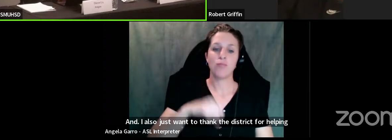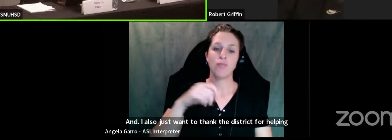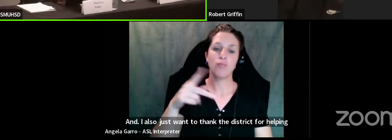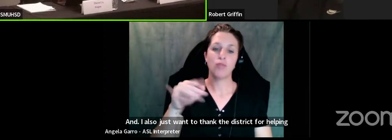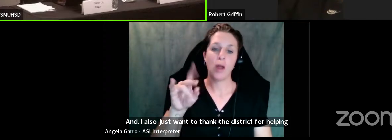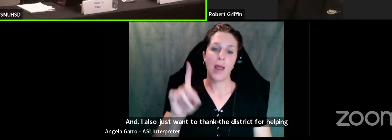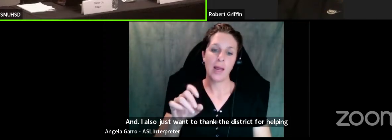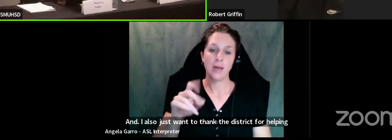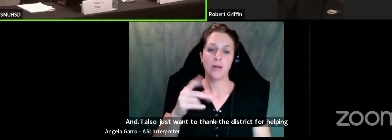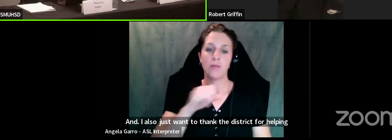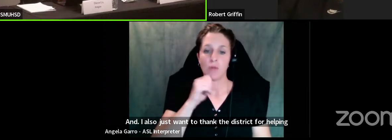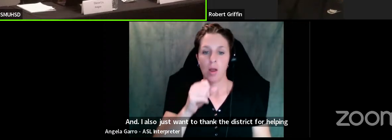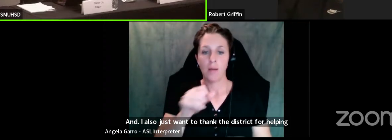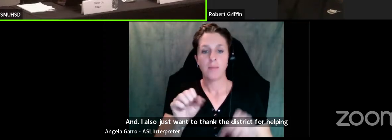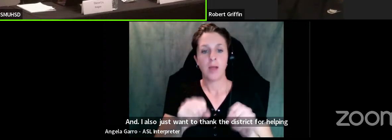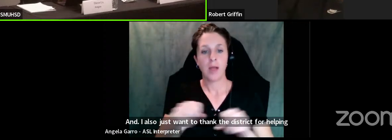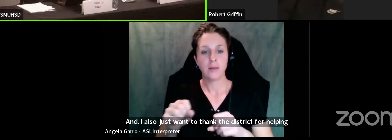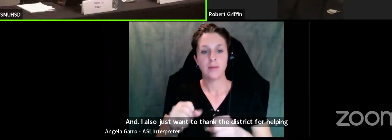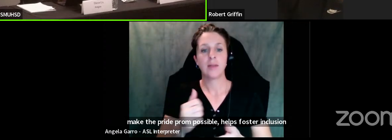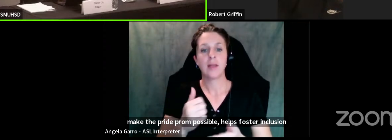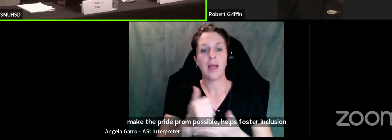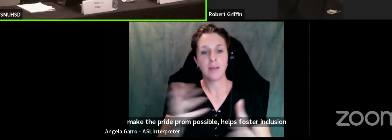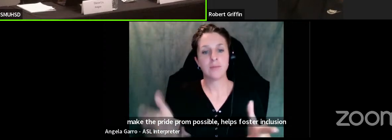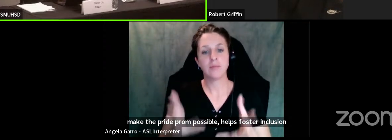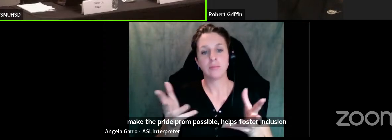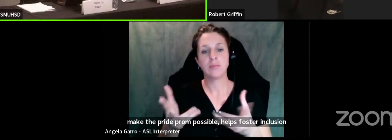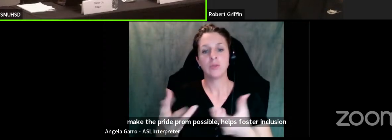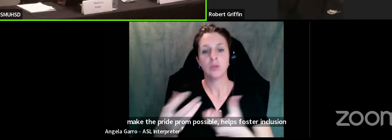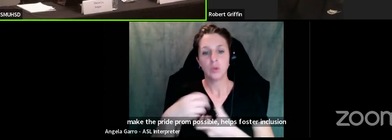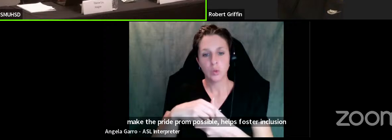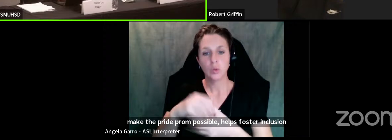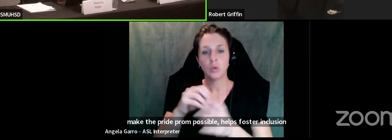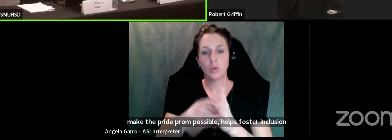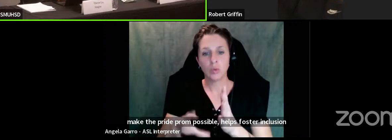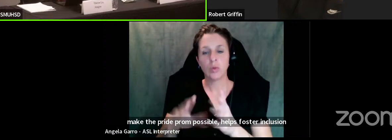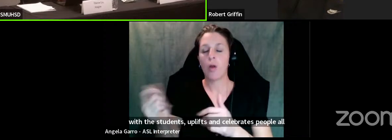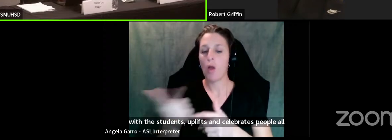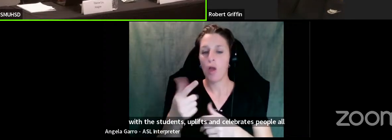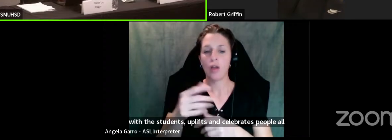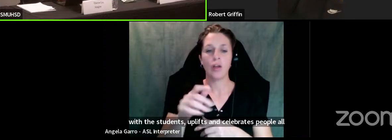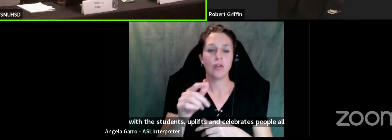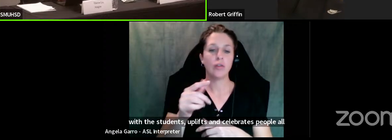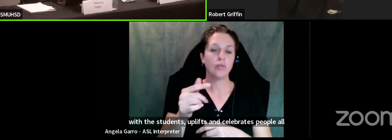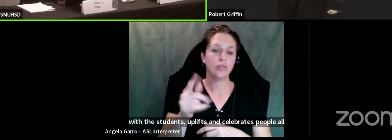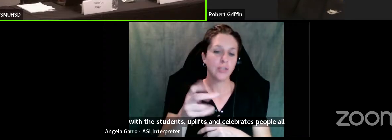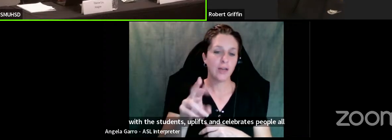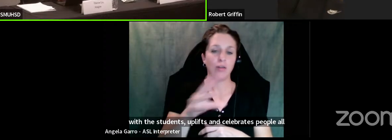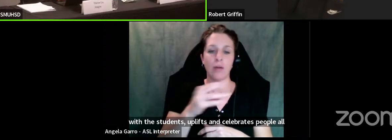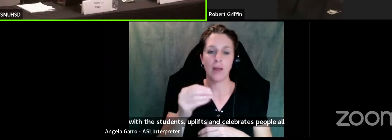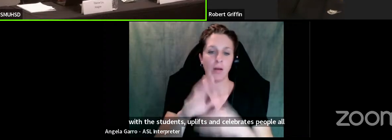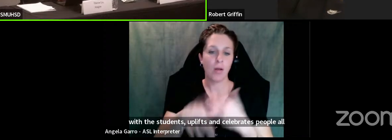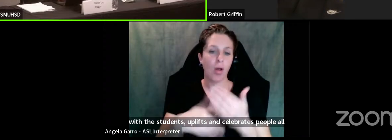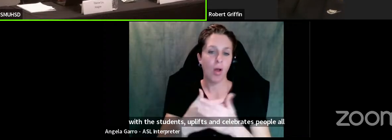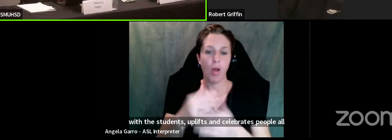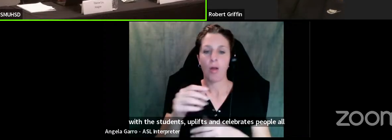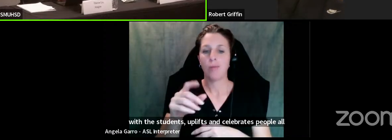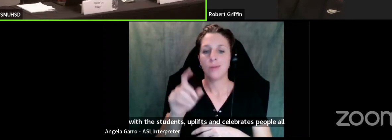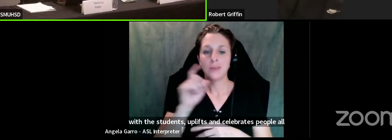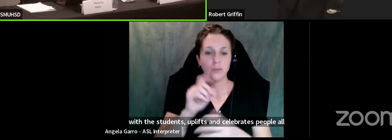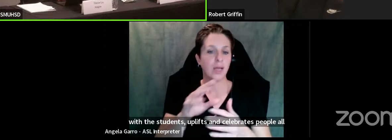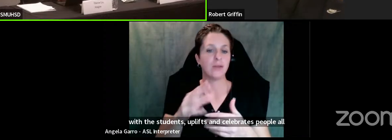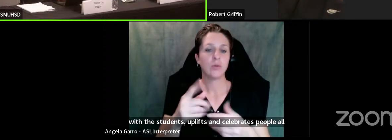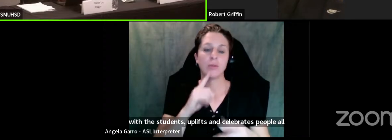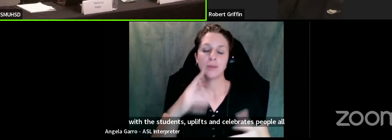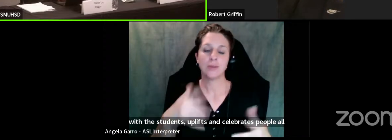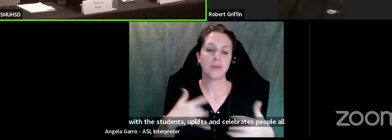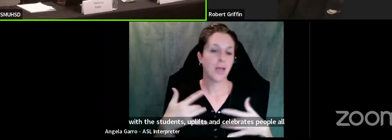foster inclusion with the students, uplifts and celebrates people, all genders and all sexualities. And we're excited for that as an opportunity to